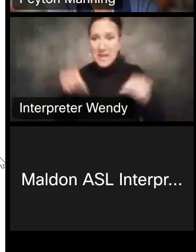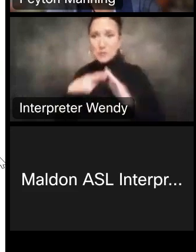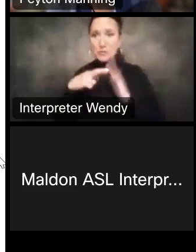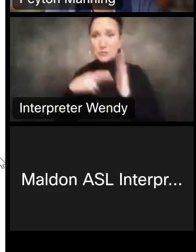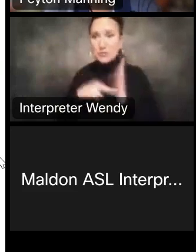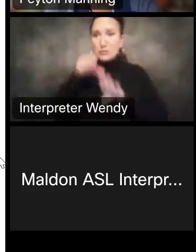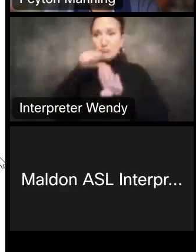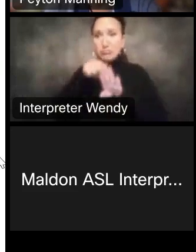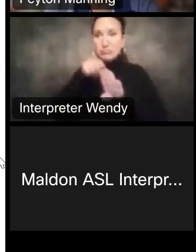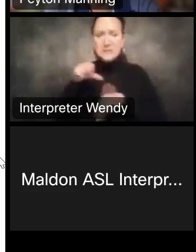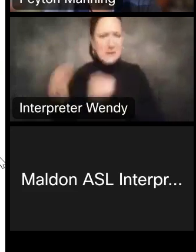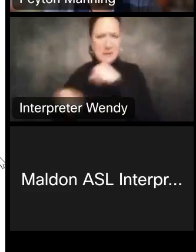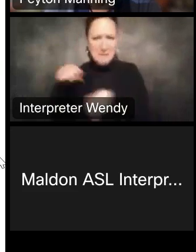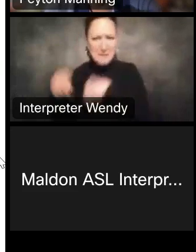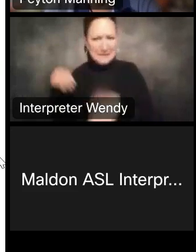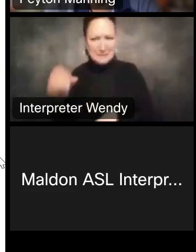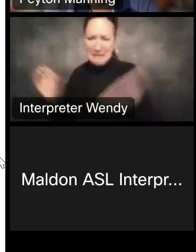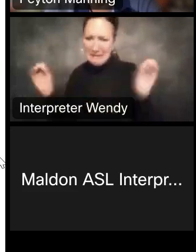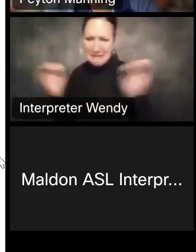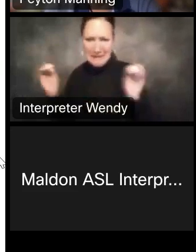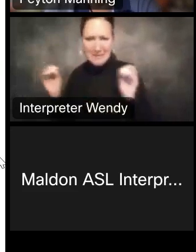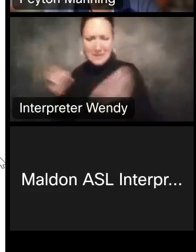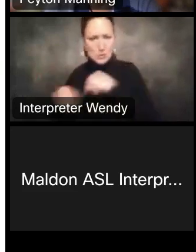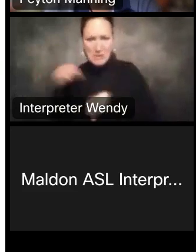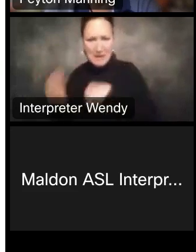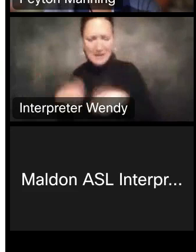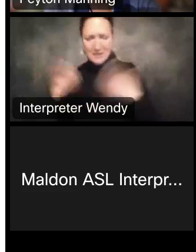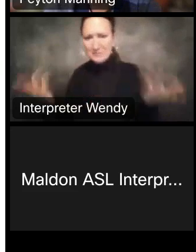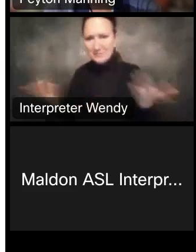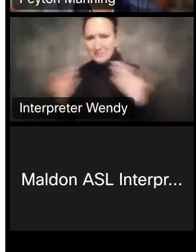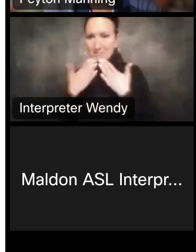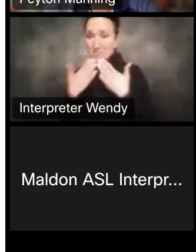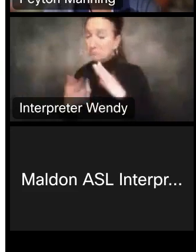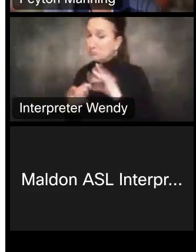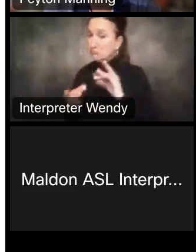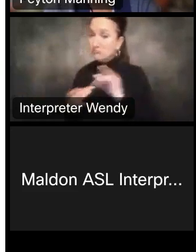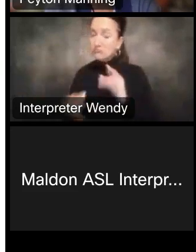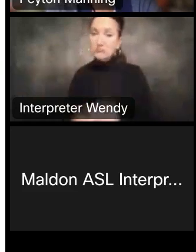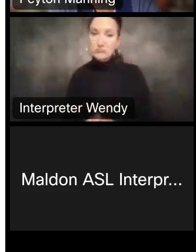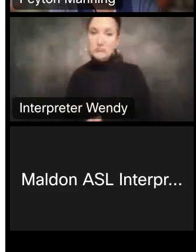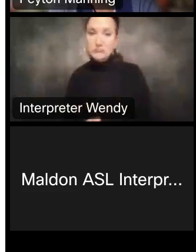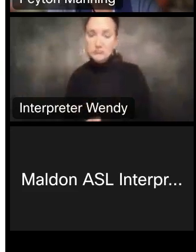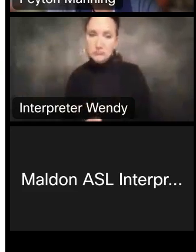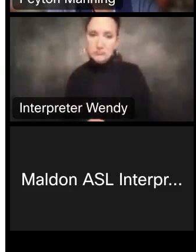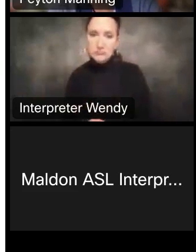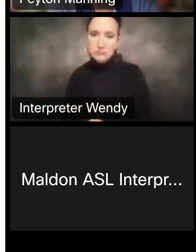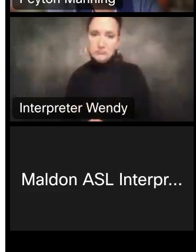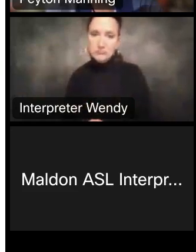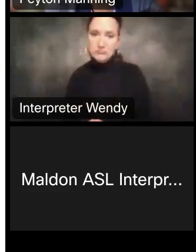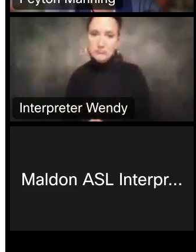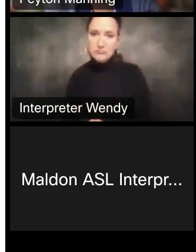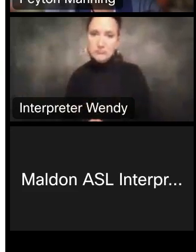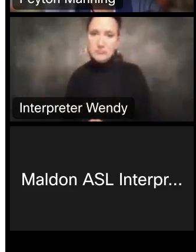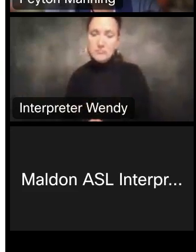So what about bikes? Pay something too. Okay. Thank you for that comment. I am on